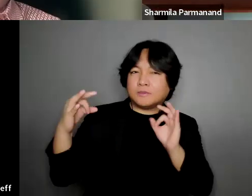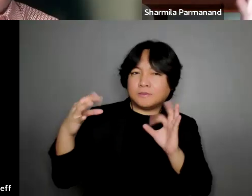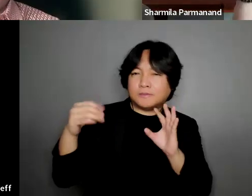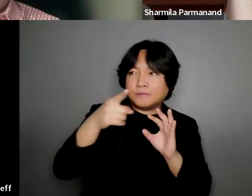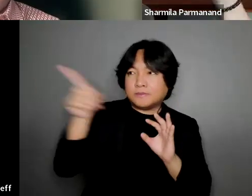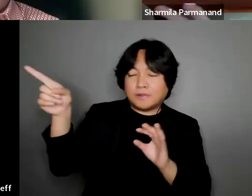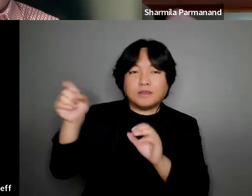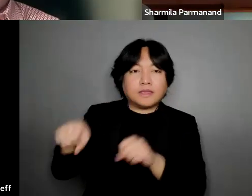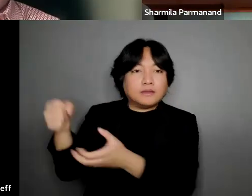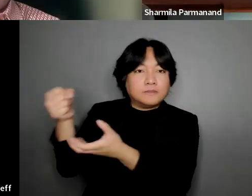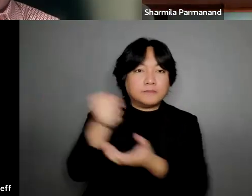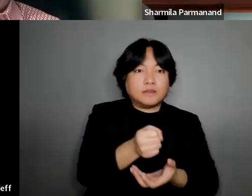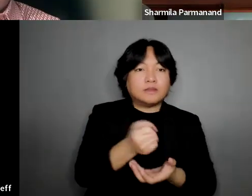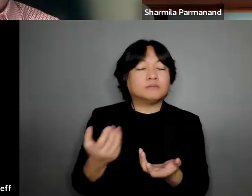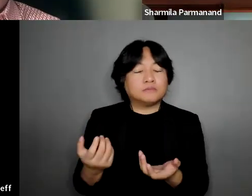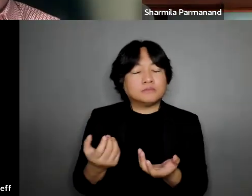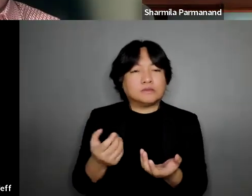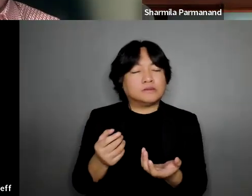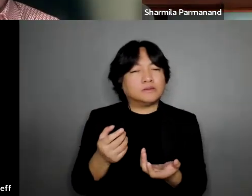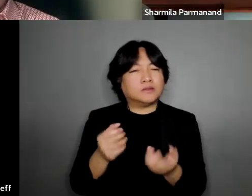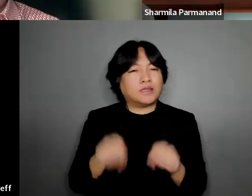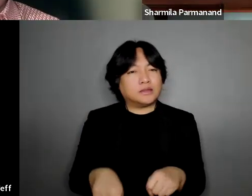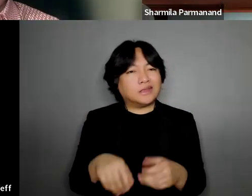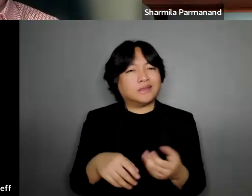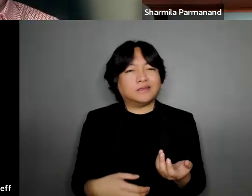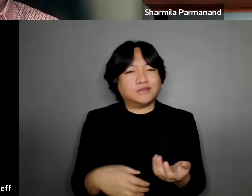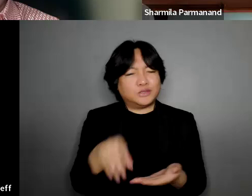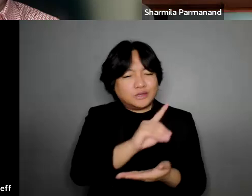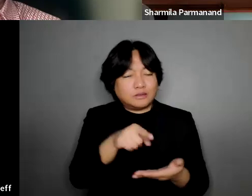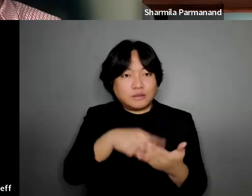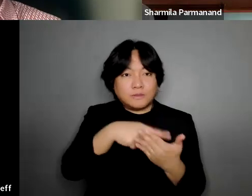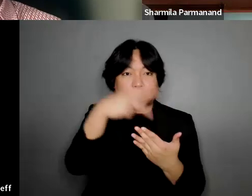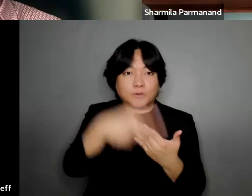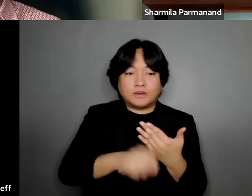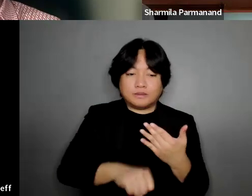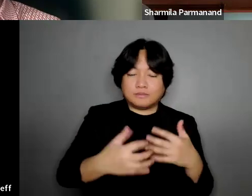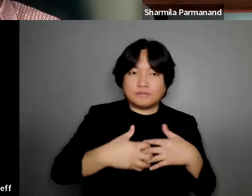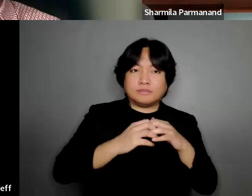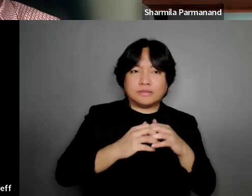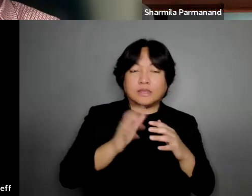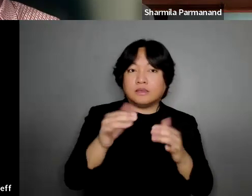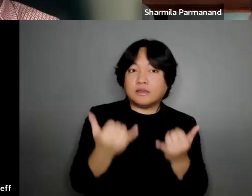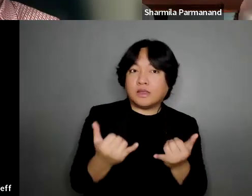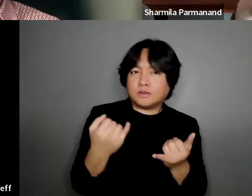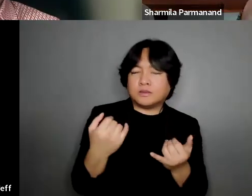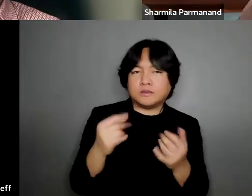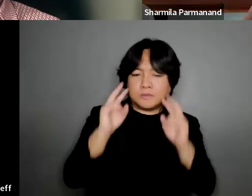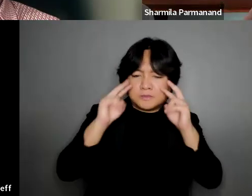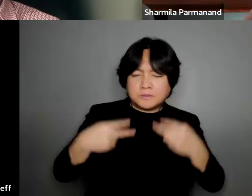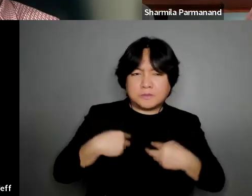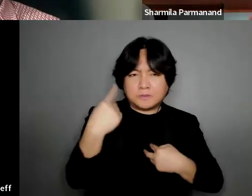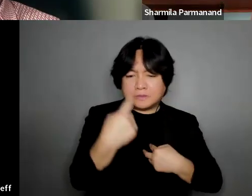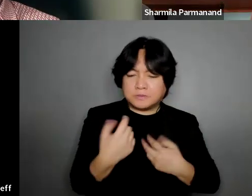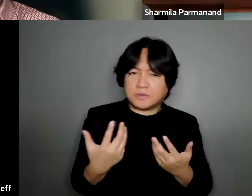design these programs ourselves, I think napaka-importante to ask ourselves, like, ano yung kinoconsider na important output